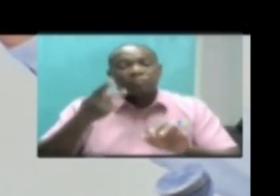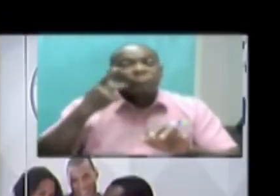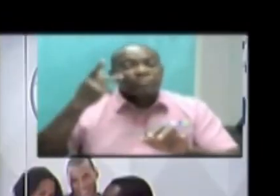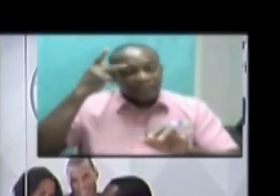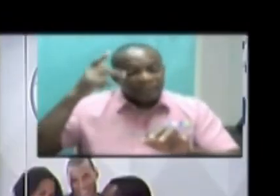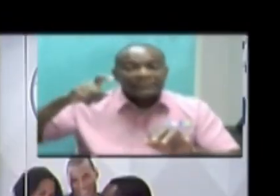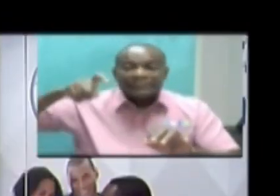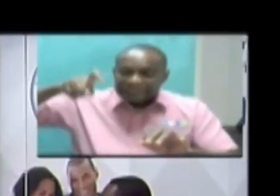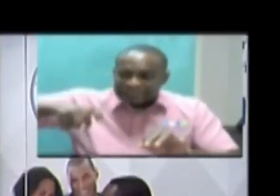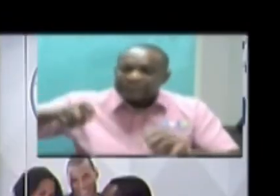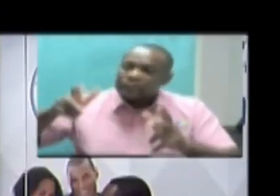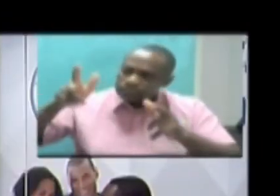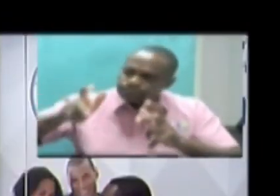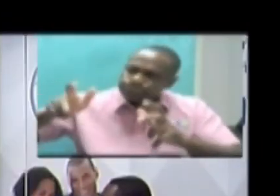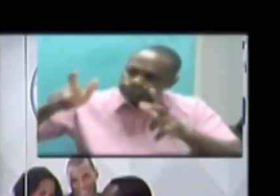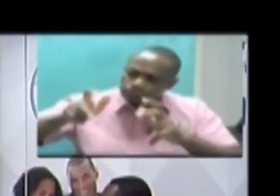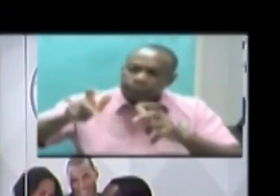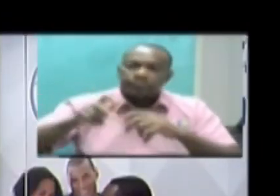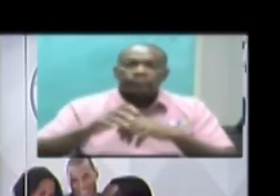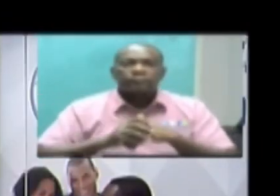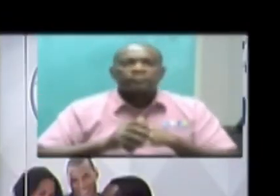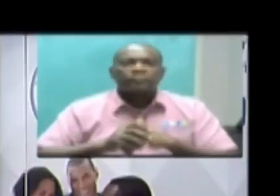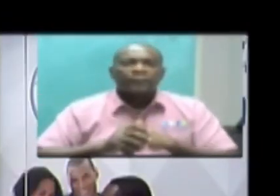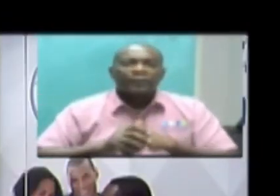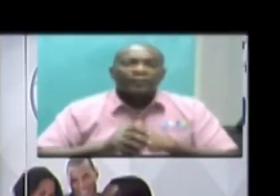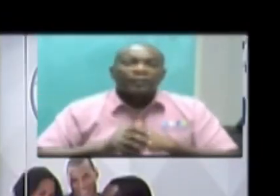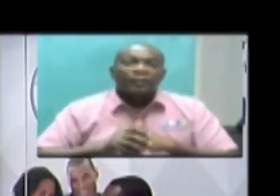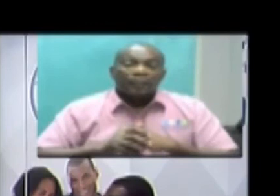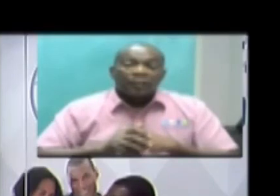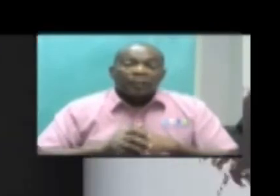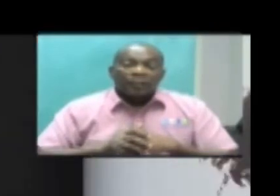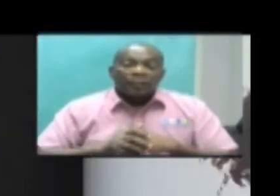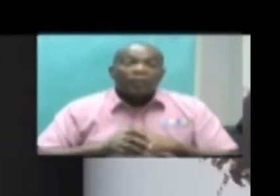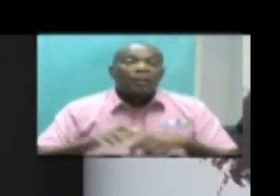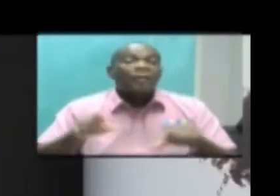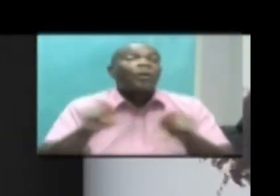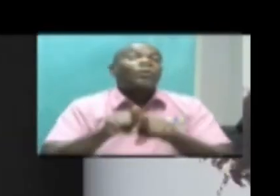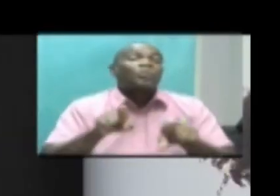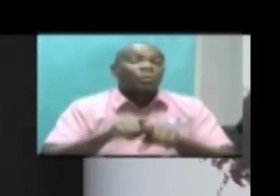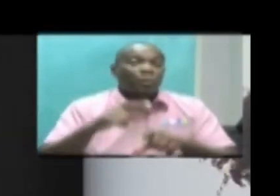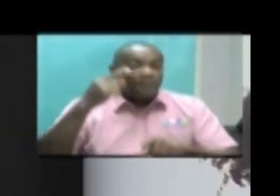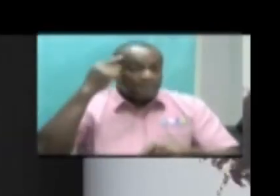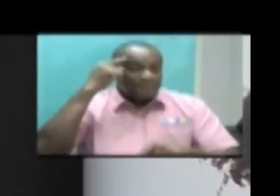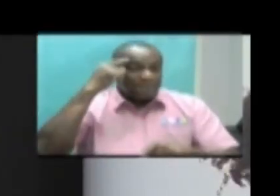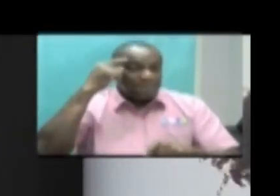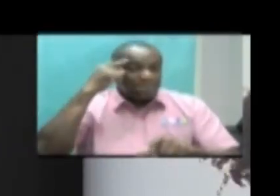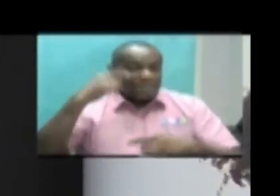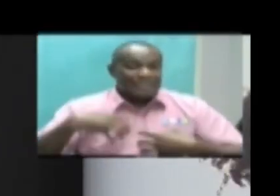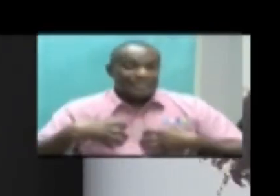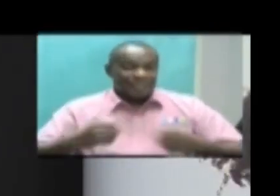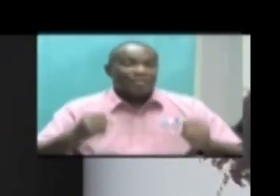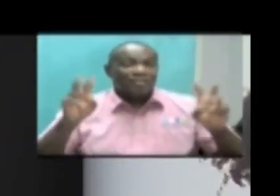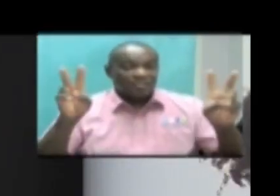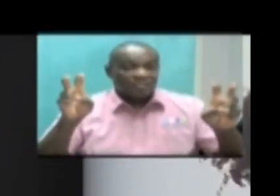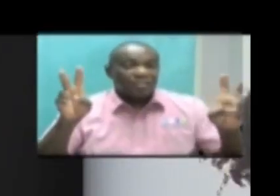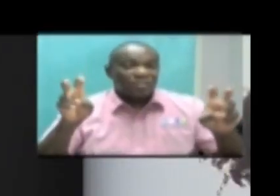We are facing a tsunami of mental health issues. We are under tremendous stress.